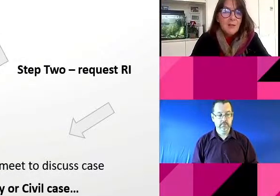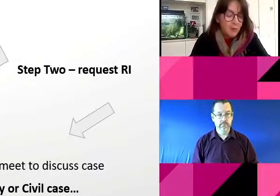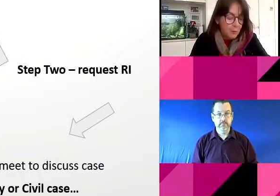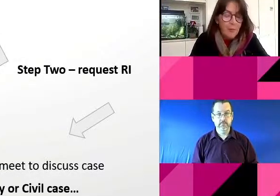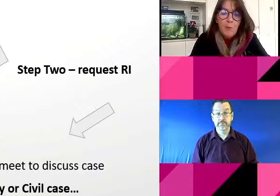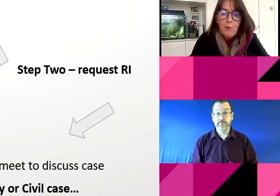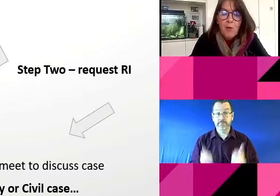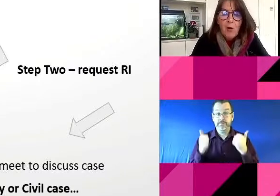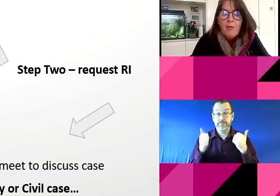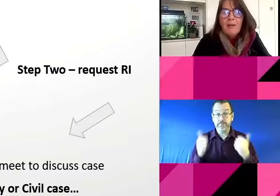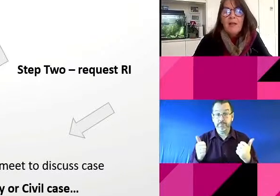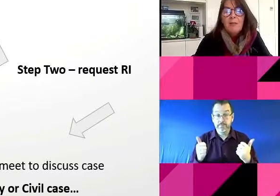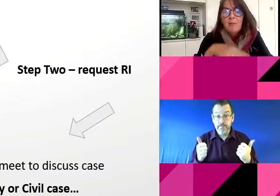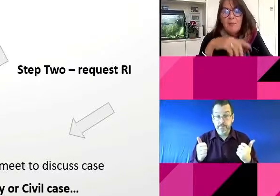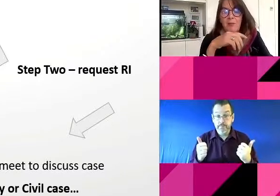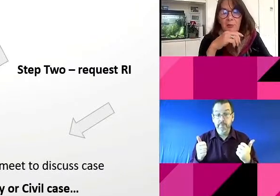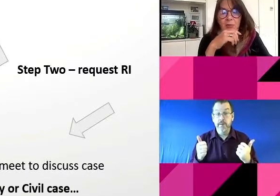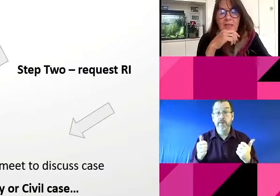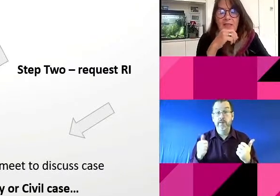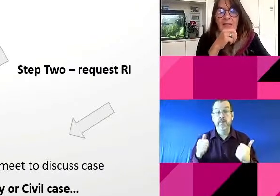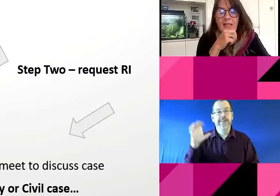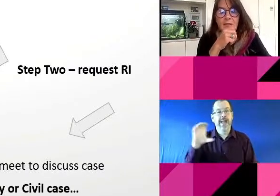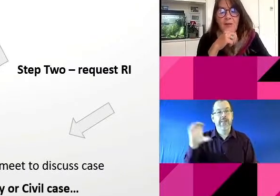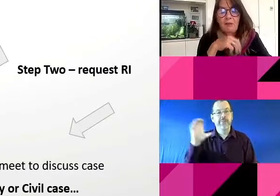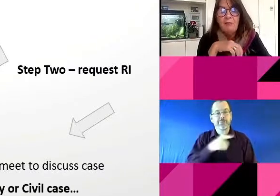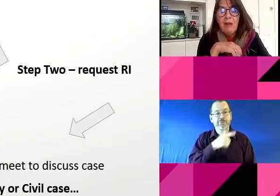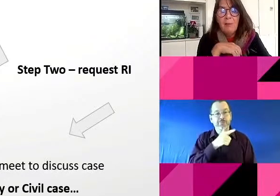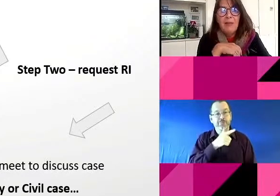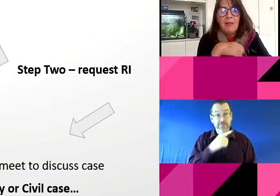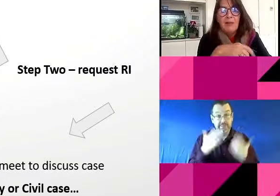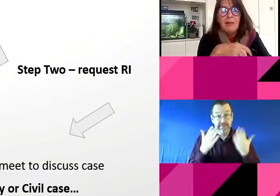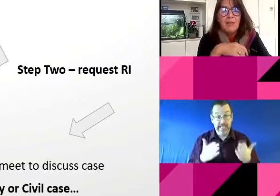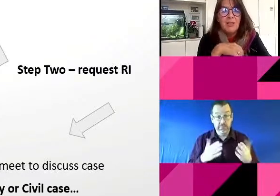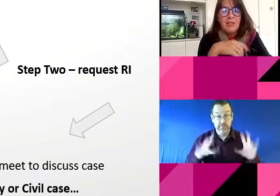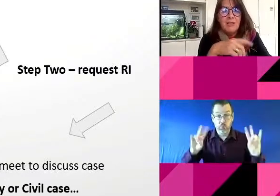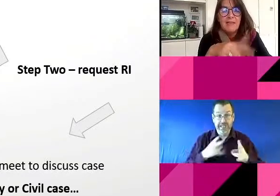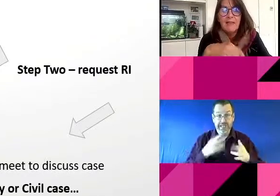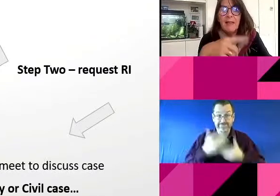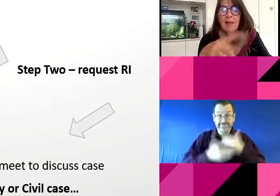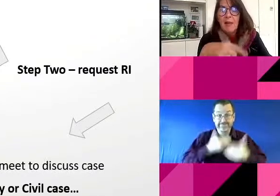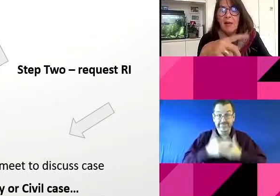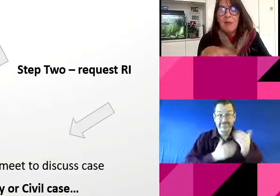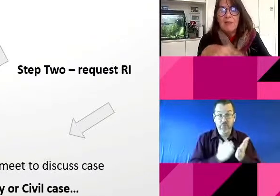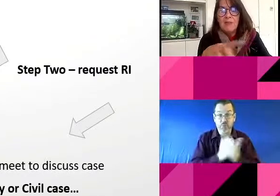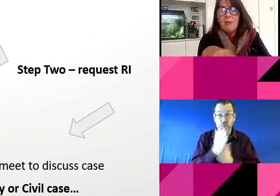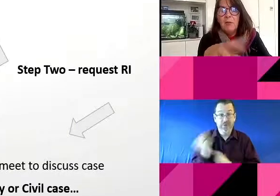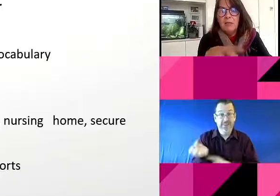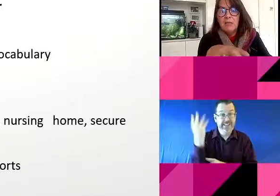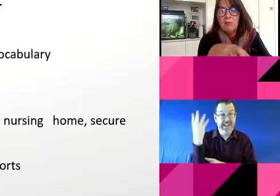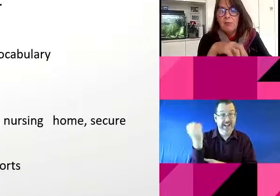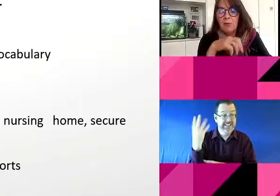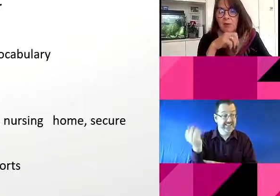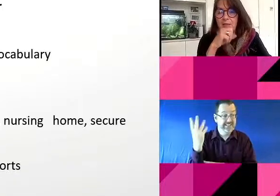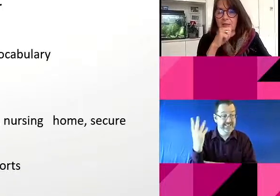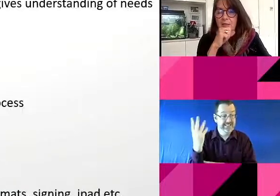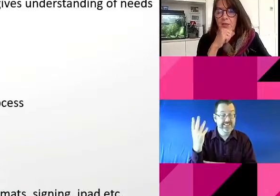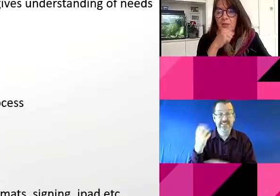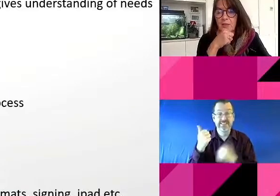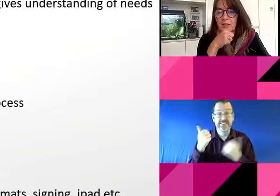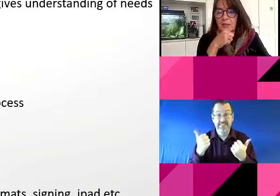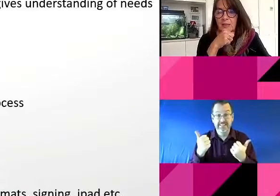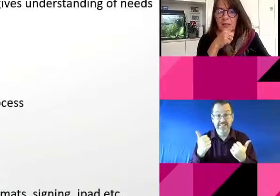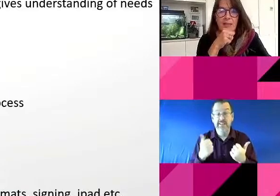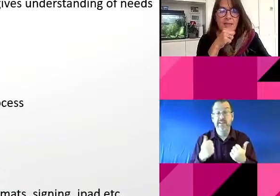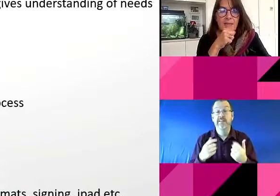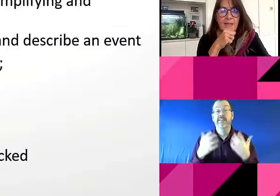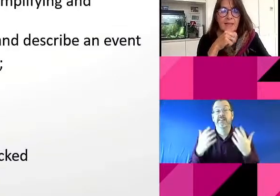Okay, so could we move on through these slides very rapidly, please, Jason? I'm not even going to refer to them. I'll go